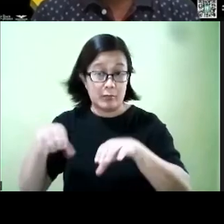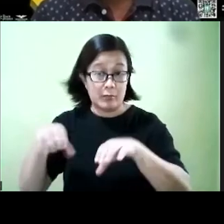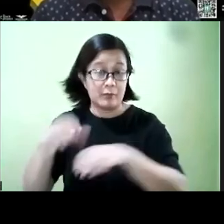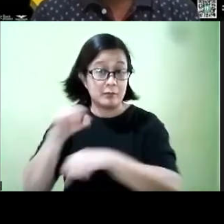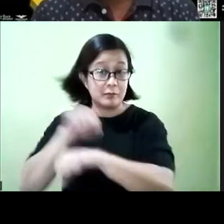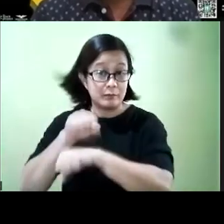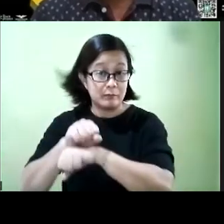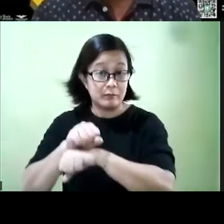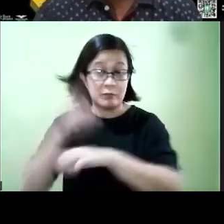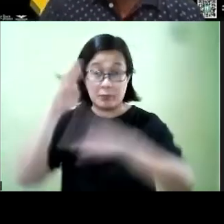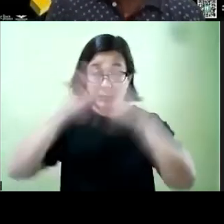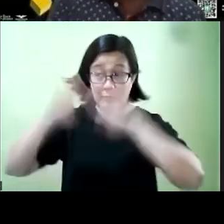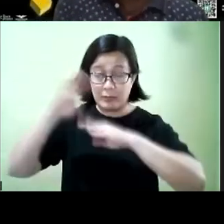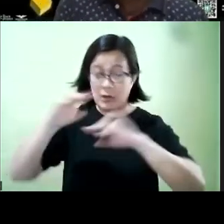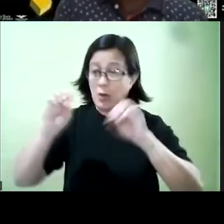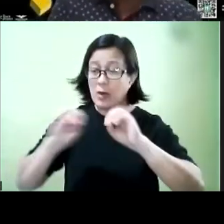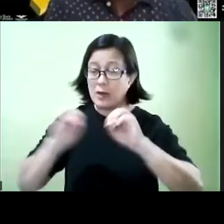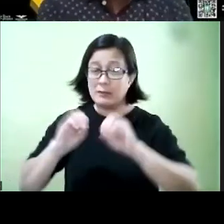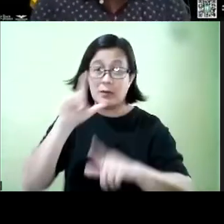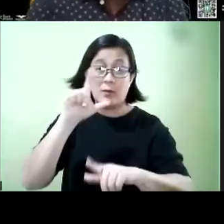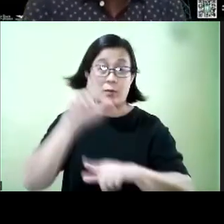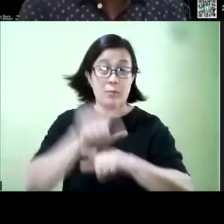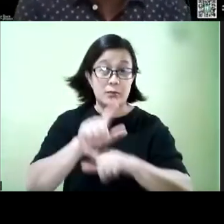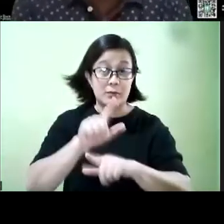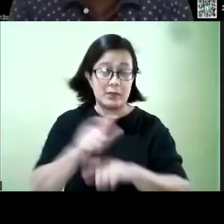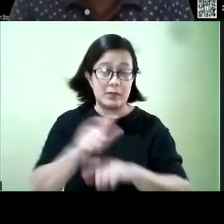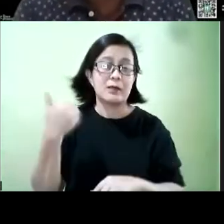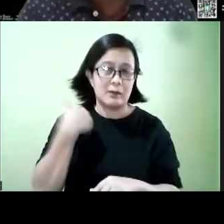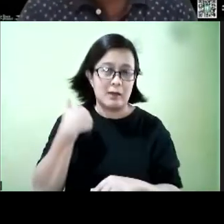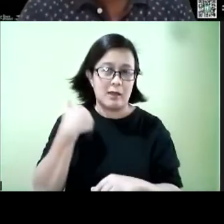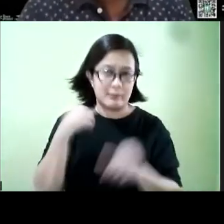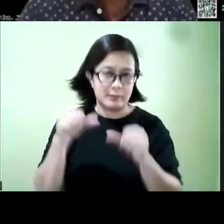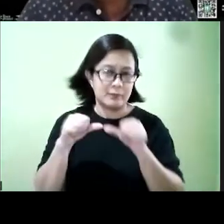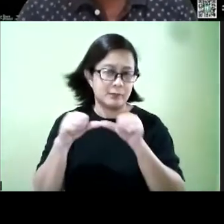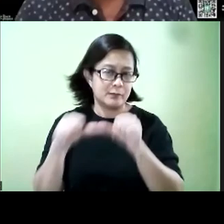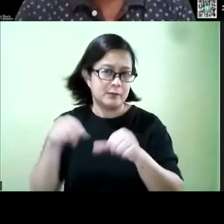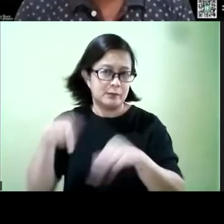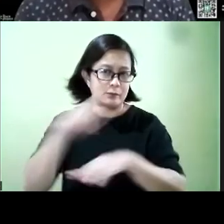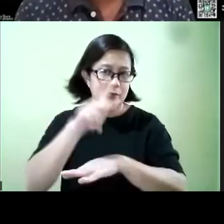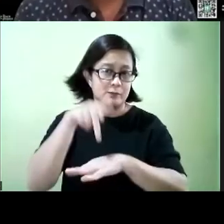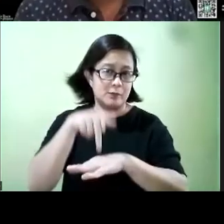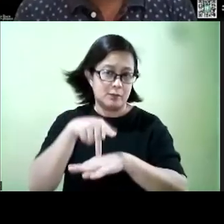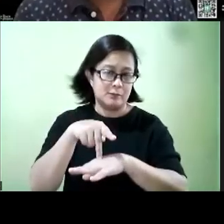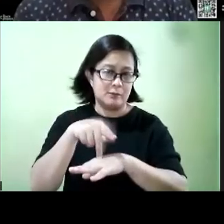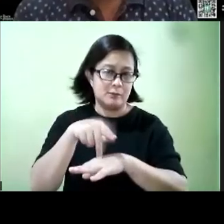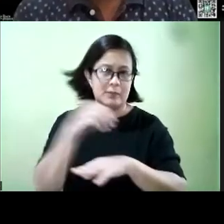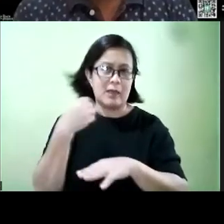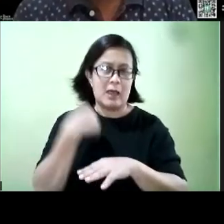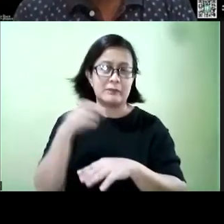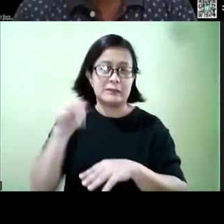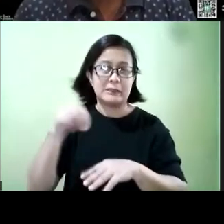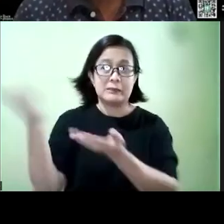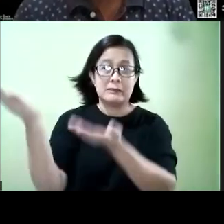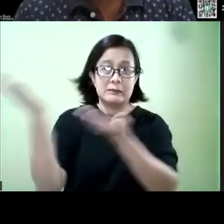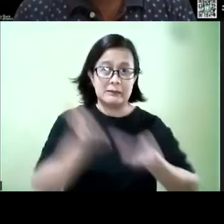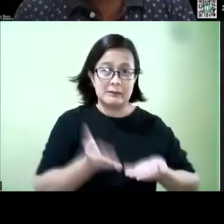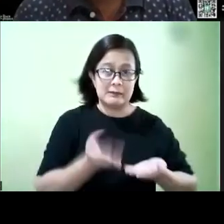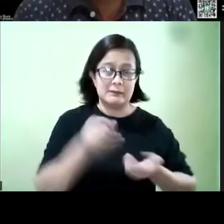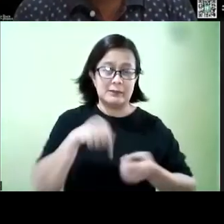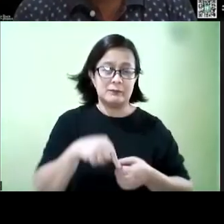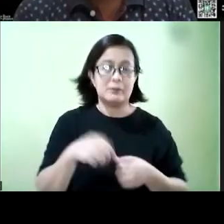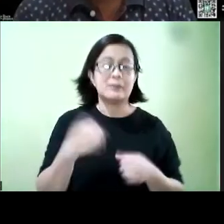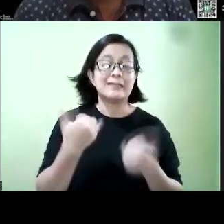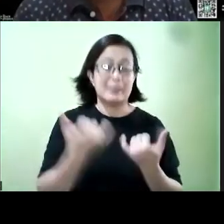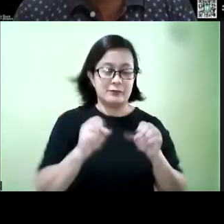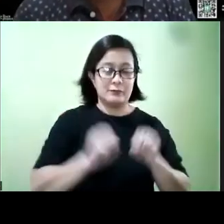problema pala ay wala tayong local na sustainable slippers here in the Philippines and we had to still source it out. So that was an opportunity.